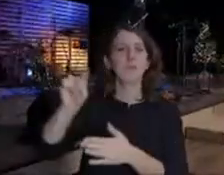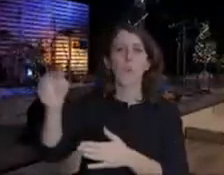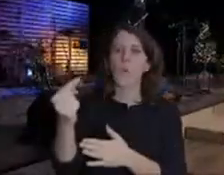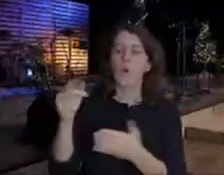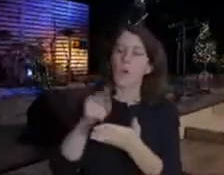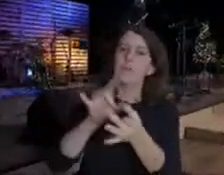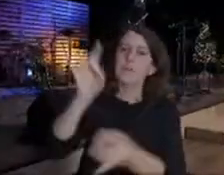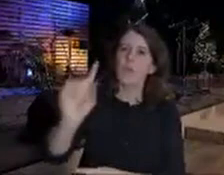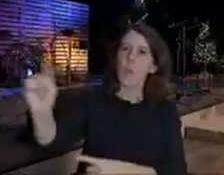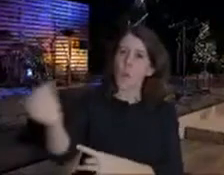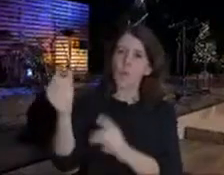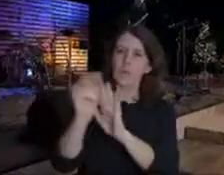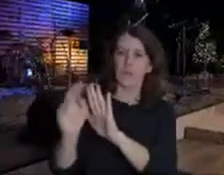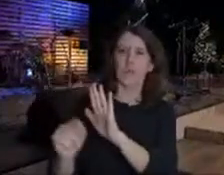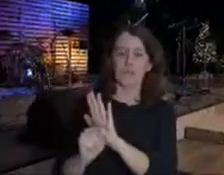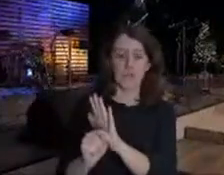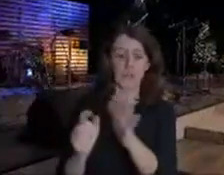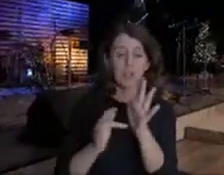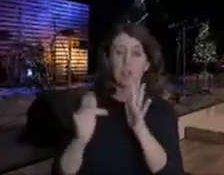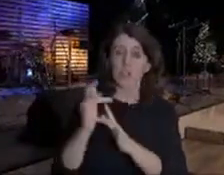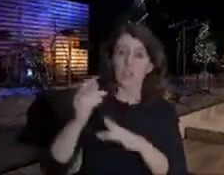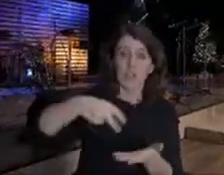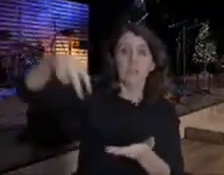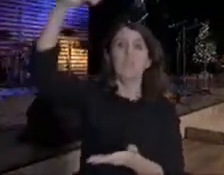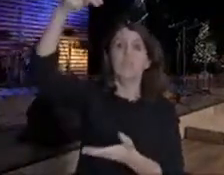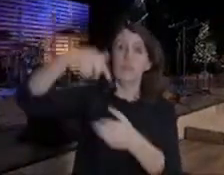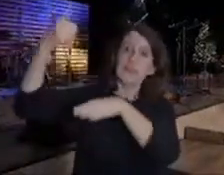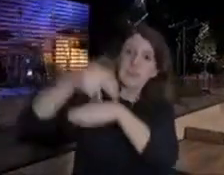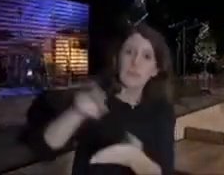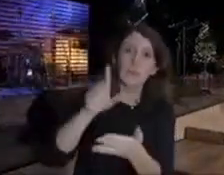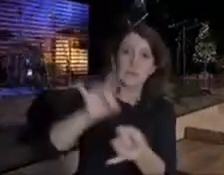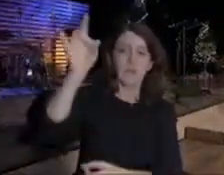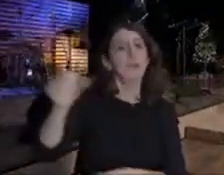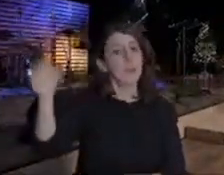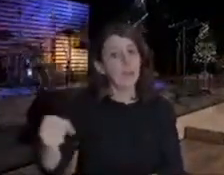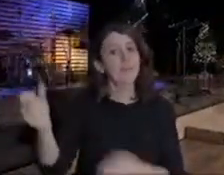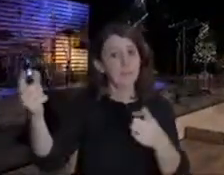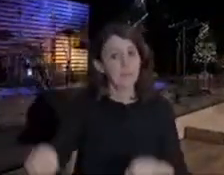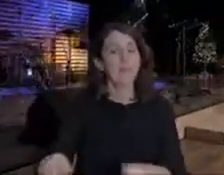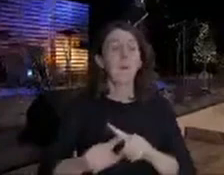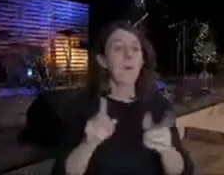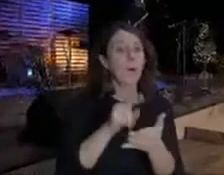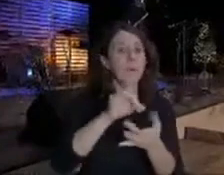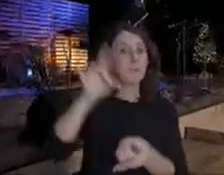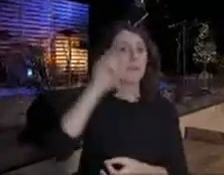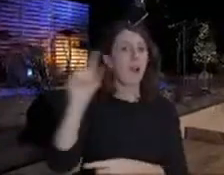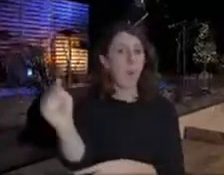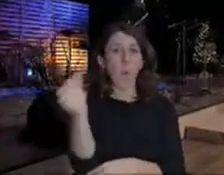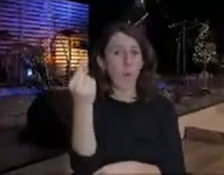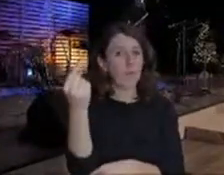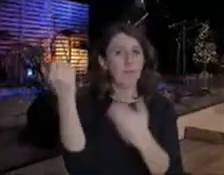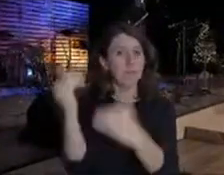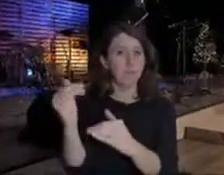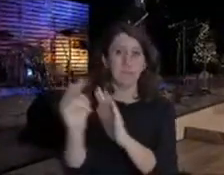Testament thing. Right, it happened after Jesus left. He sent the Holy Spirit. And that is true. After he left, he did send the Holy Spirit. But the Holy Spirit is not just a New Testament